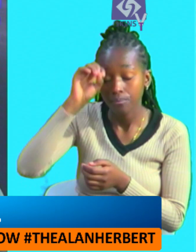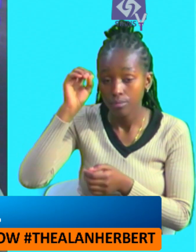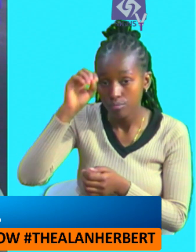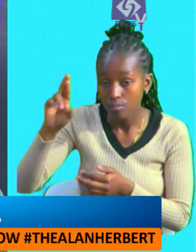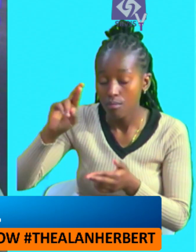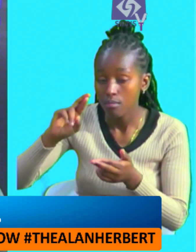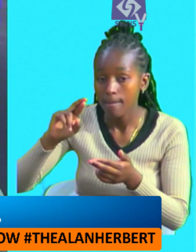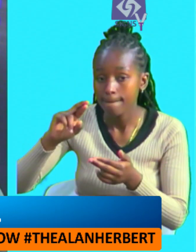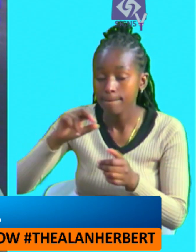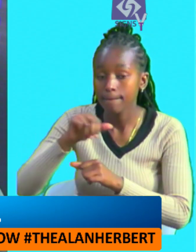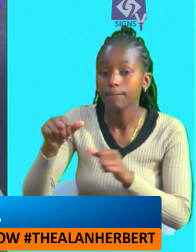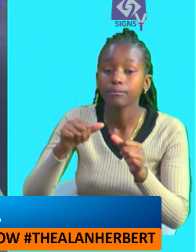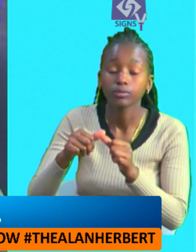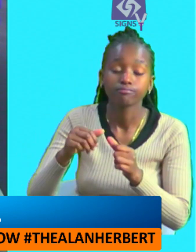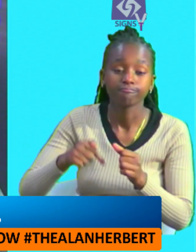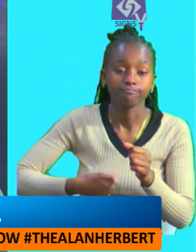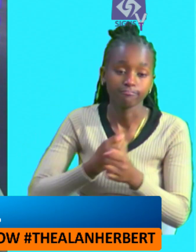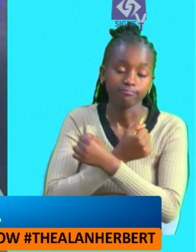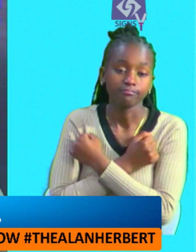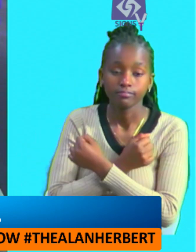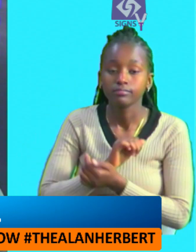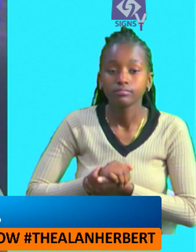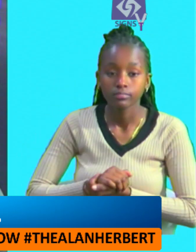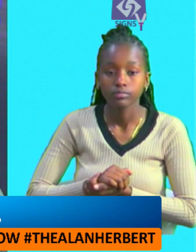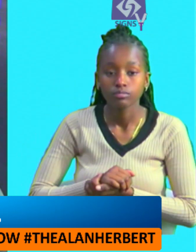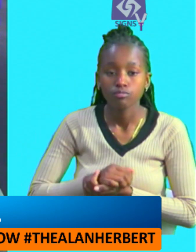niishe. Yeah. Like you can meander.